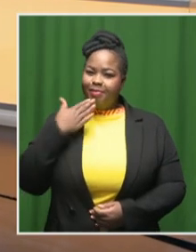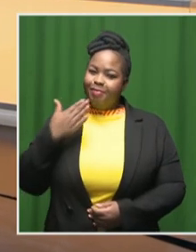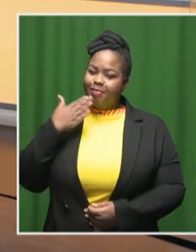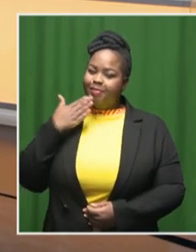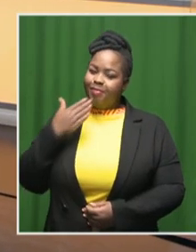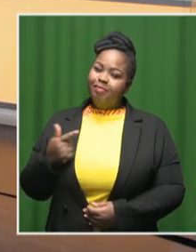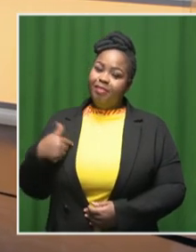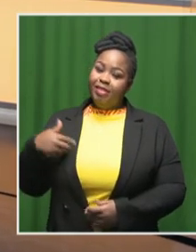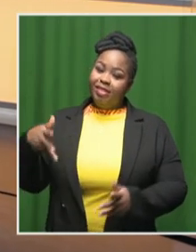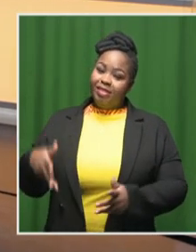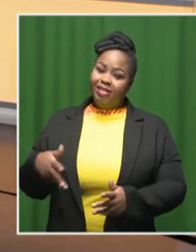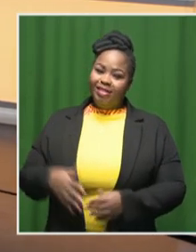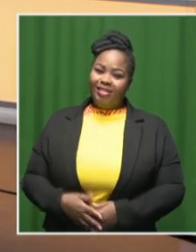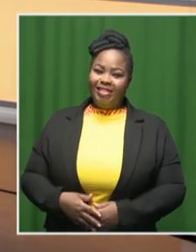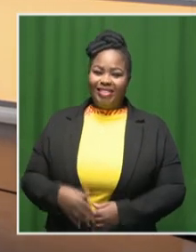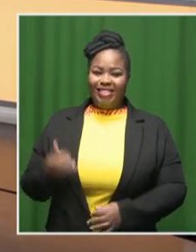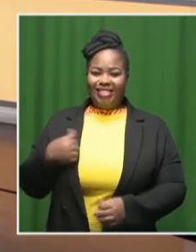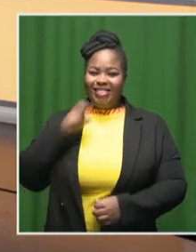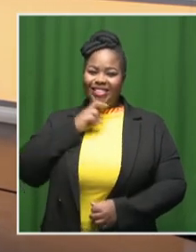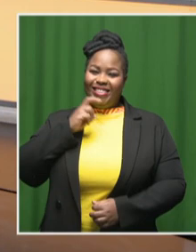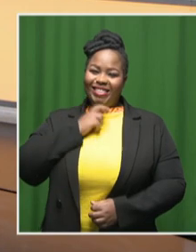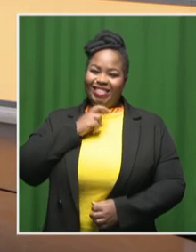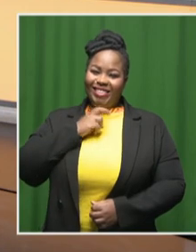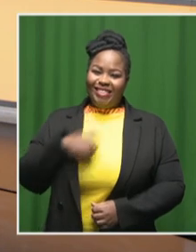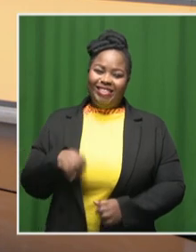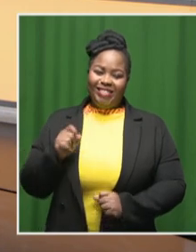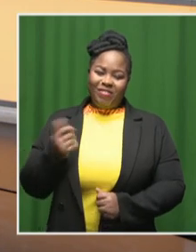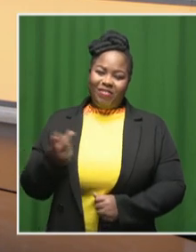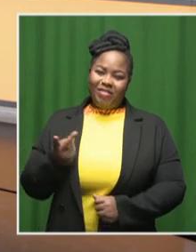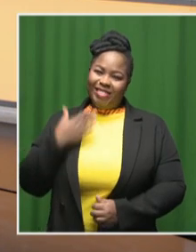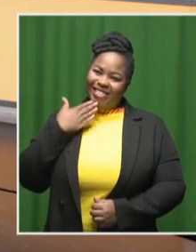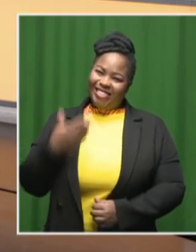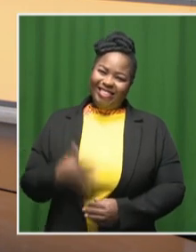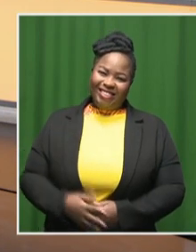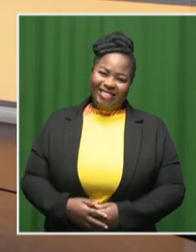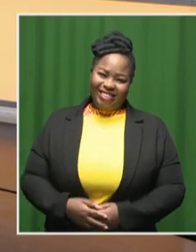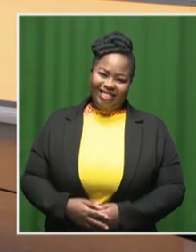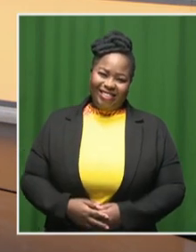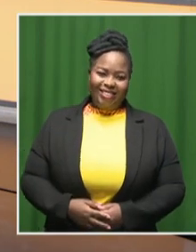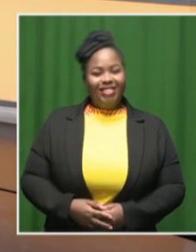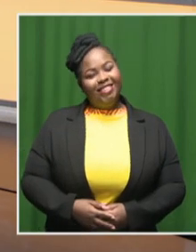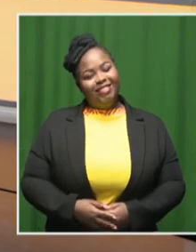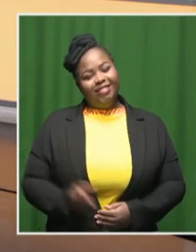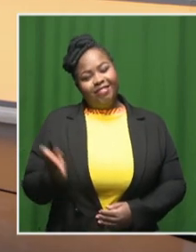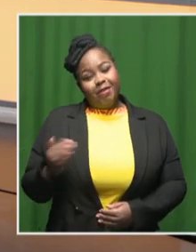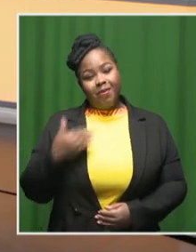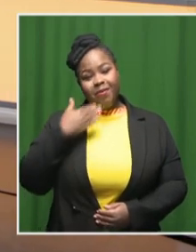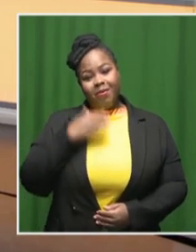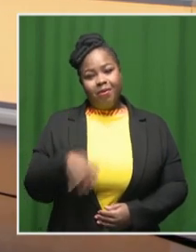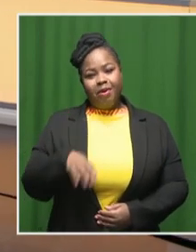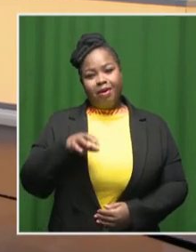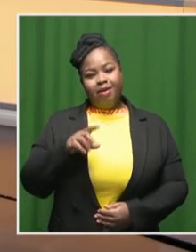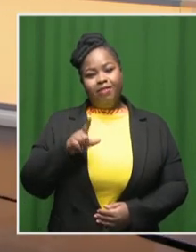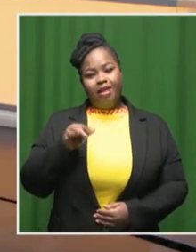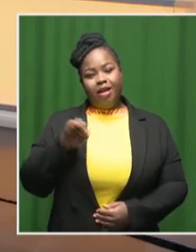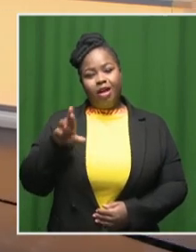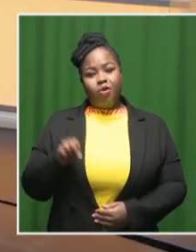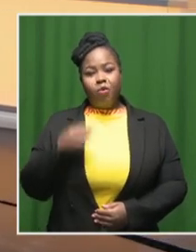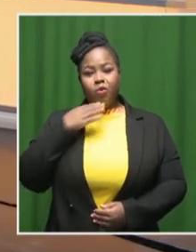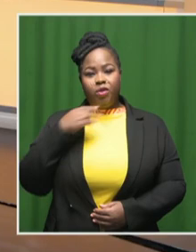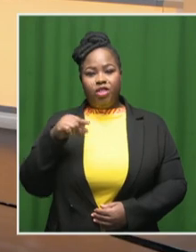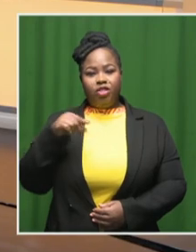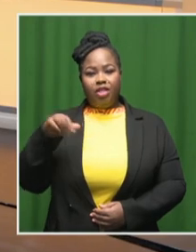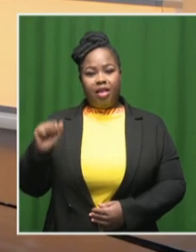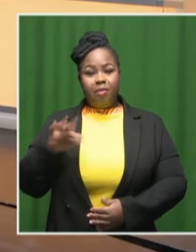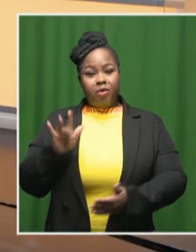much for having me, and have a great Friday as well. Thanks, guys. Thank you. That is Lefebre Rademan. She is a goal